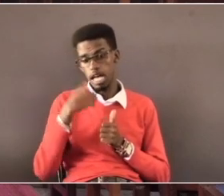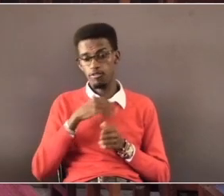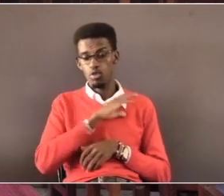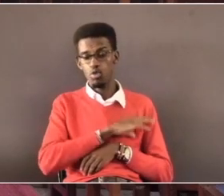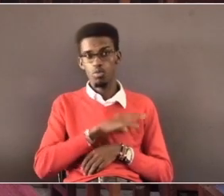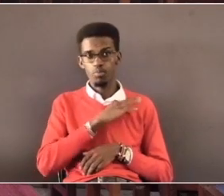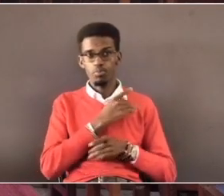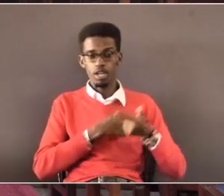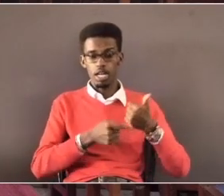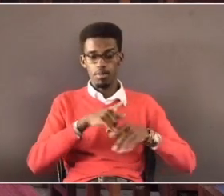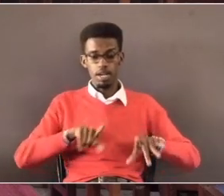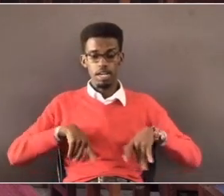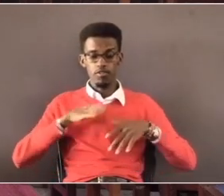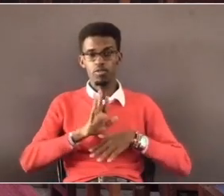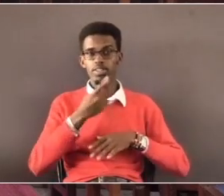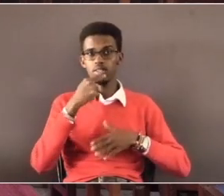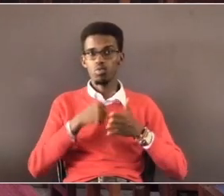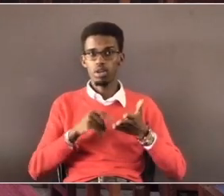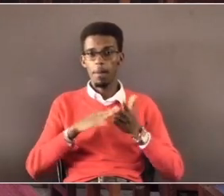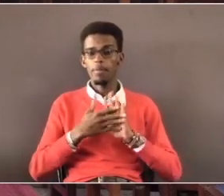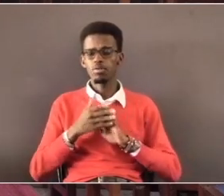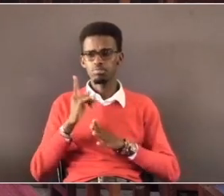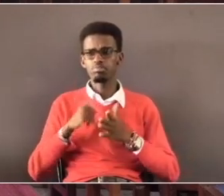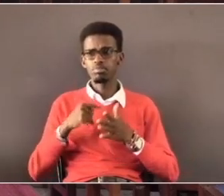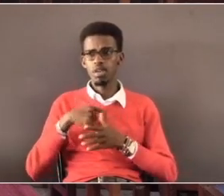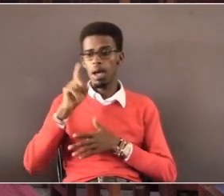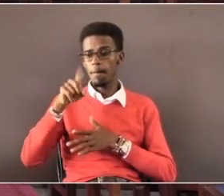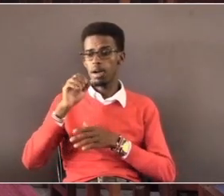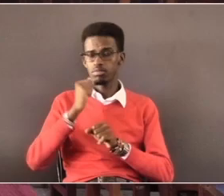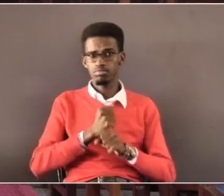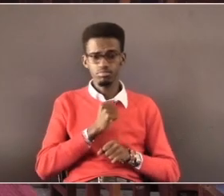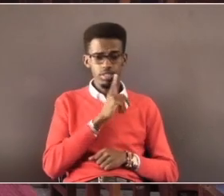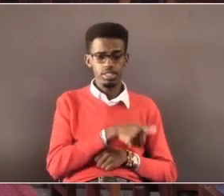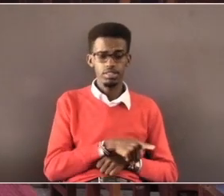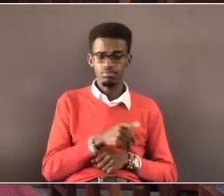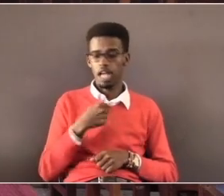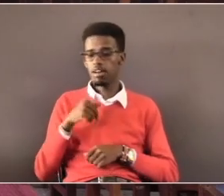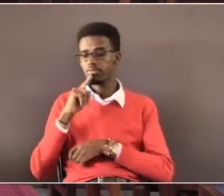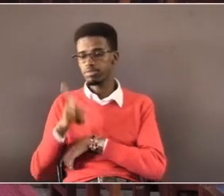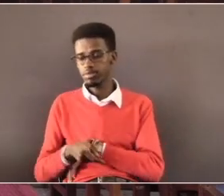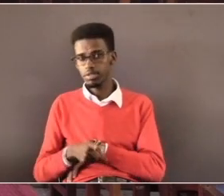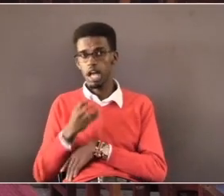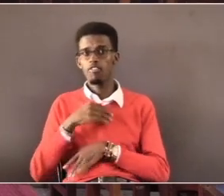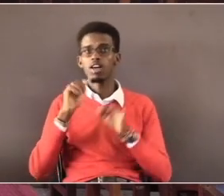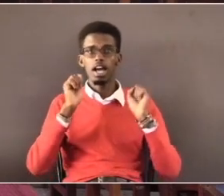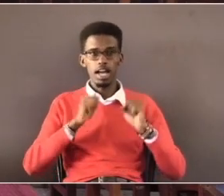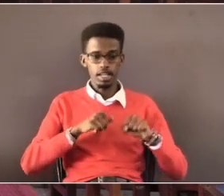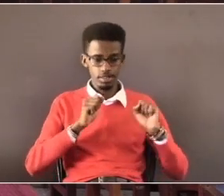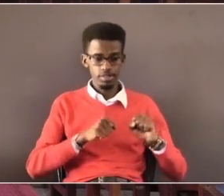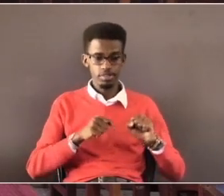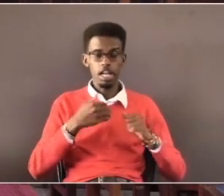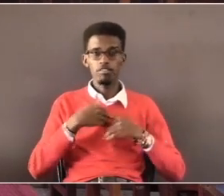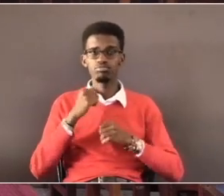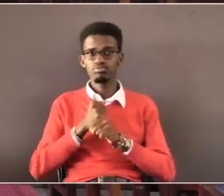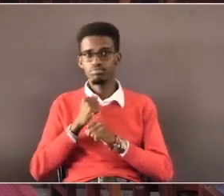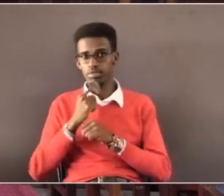who will come into your life and say, by the way, I need to do this. Ukona deal, kukona this